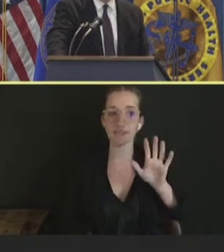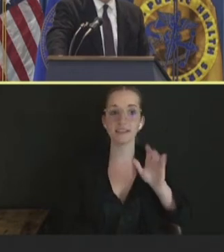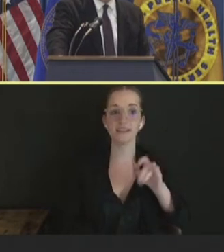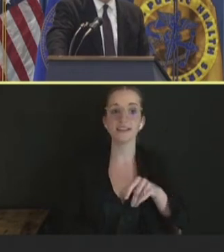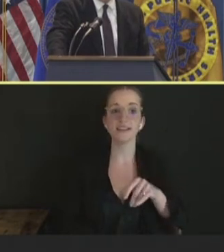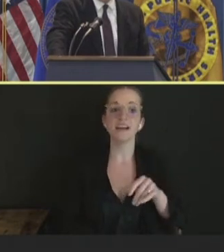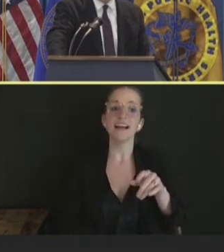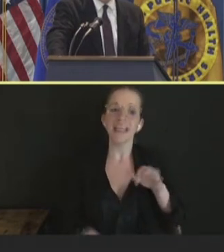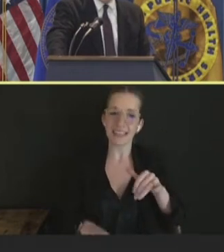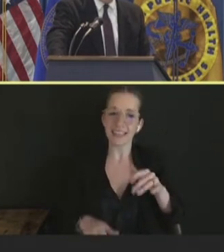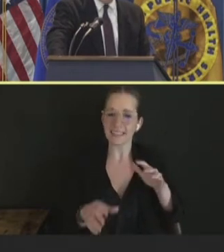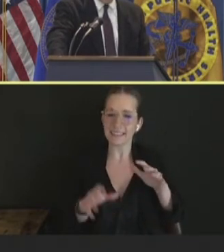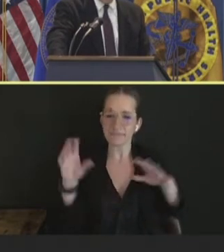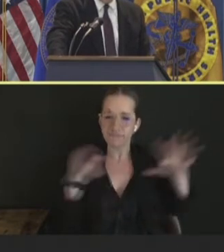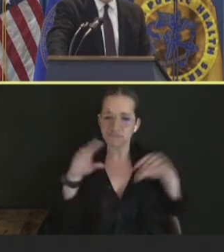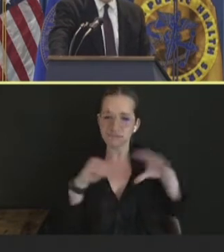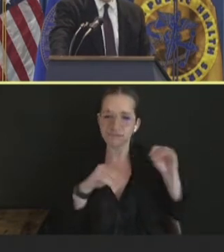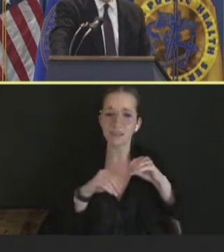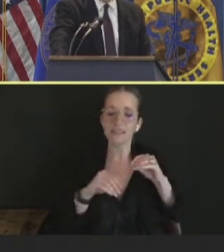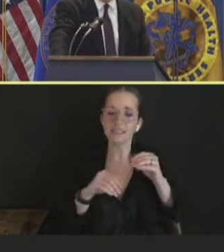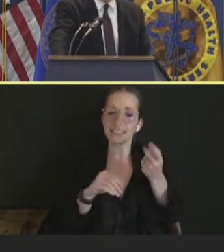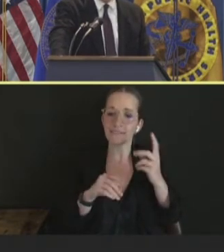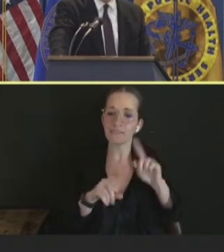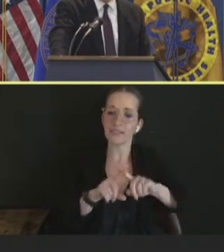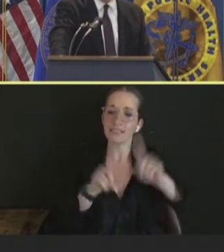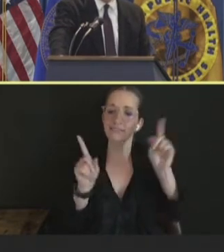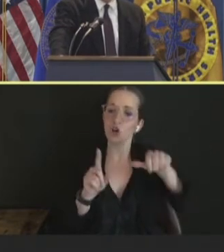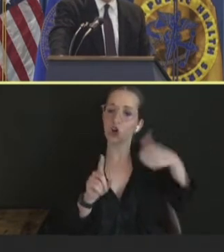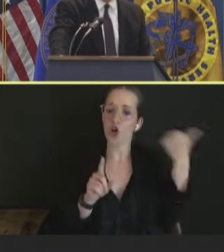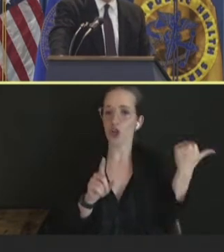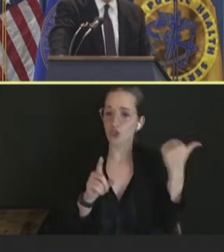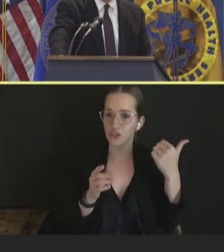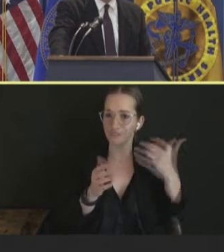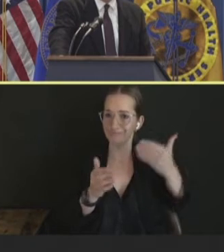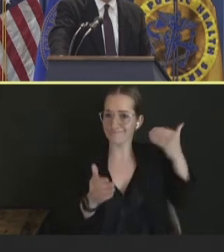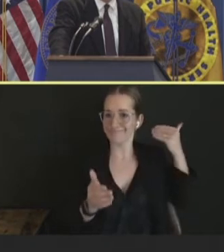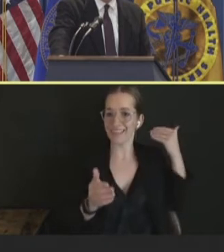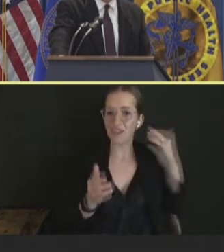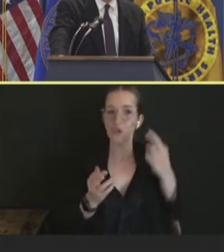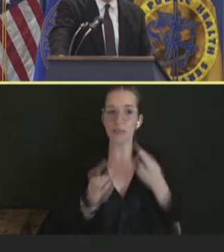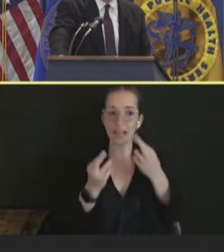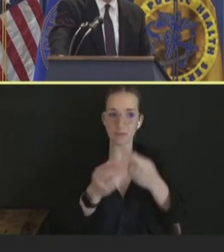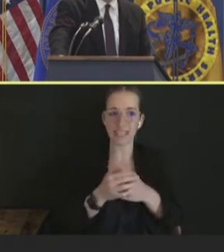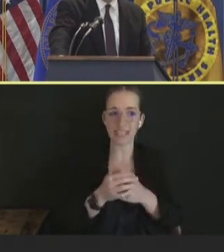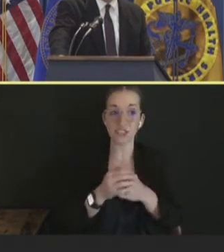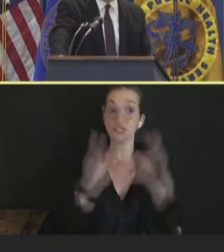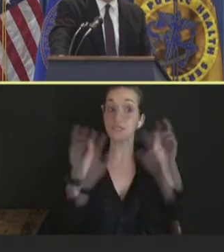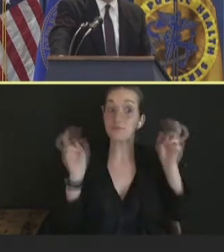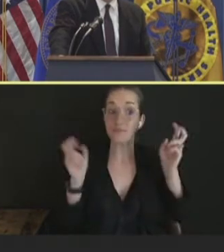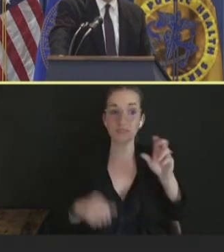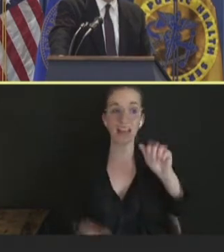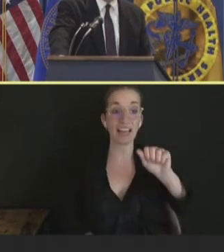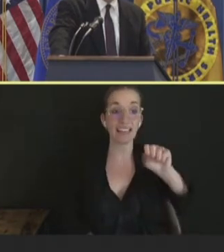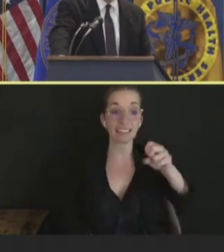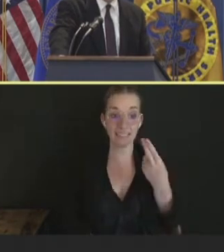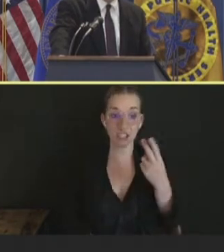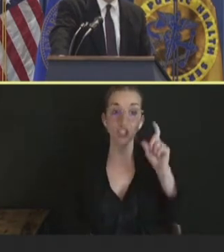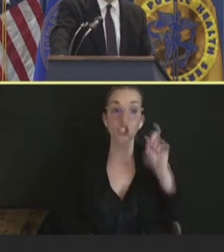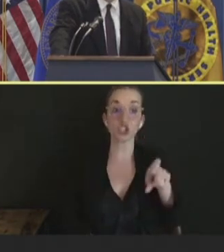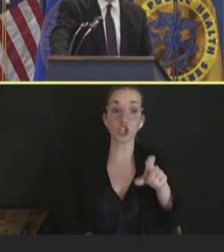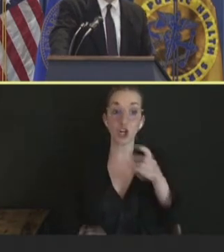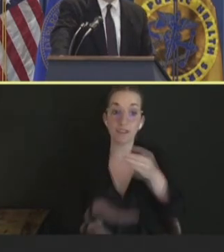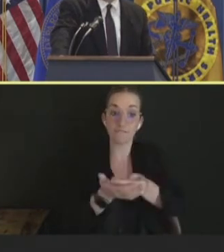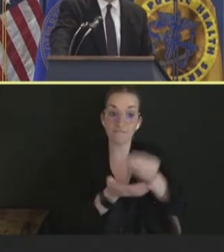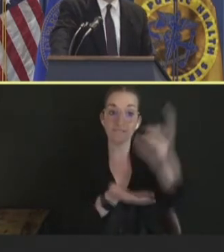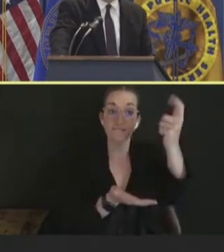earlier recommendations. The Assistant Secretary of Health should fund additional research to improve